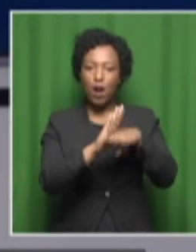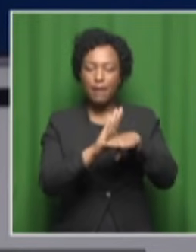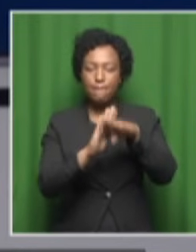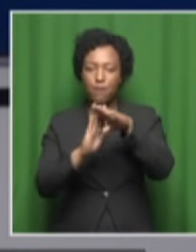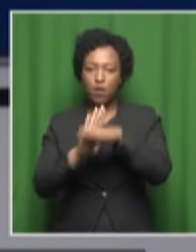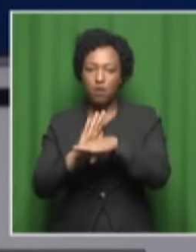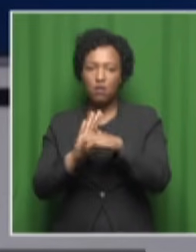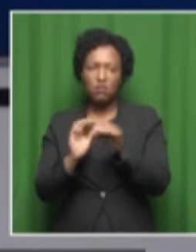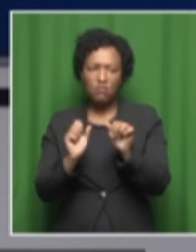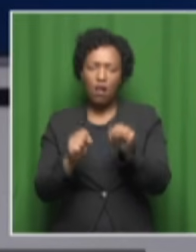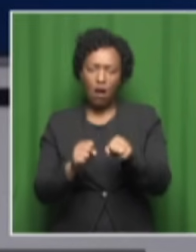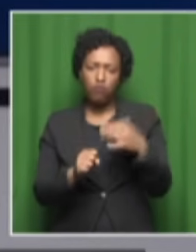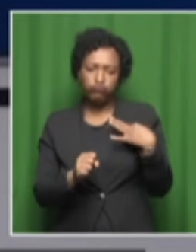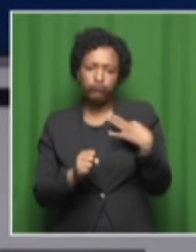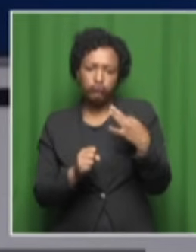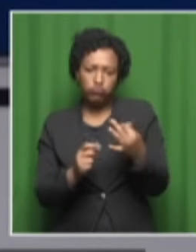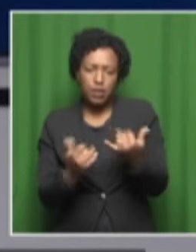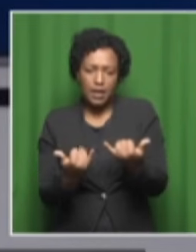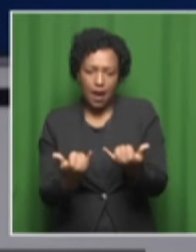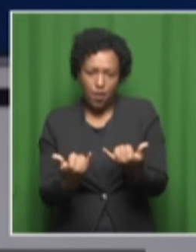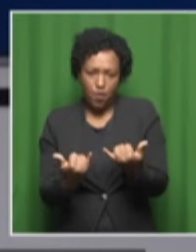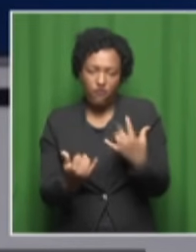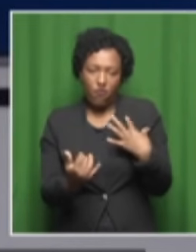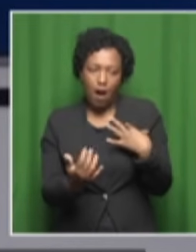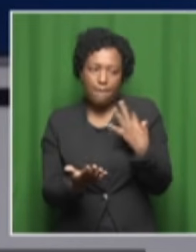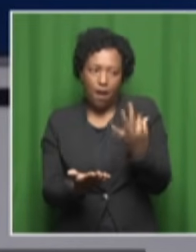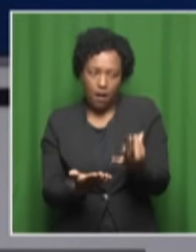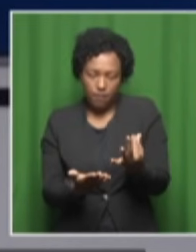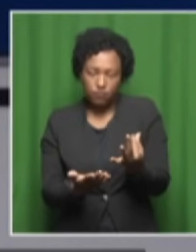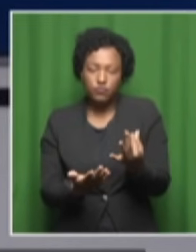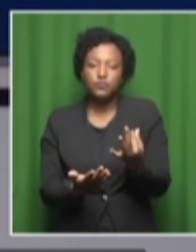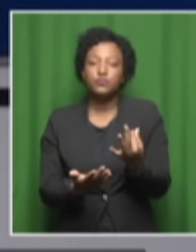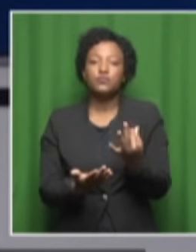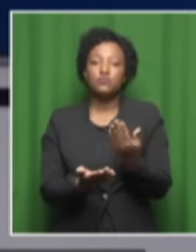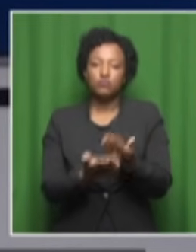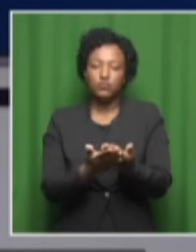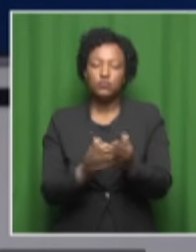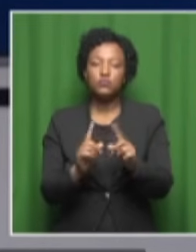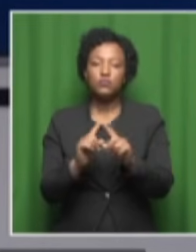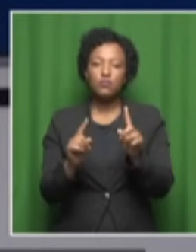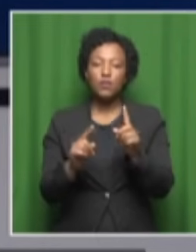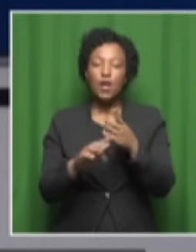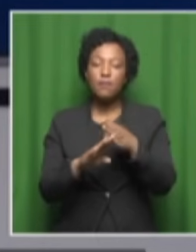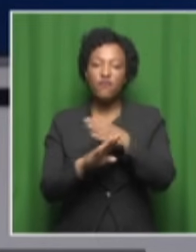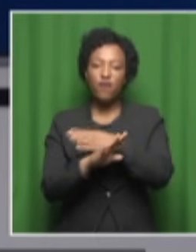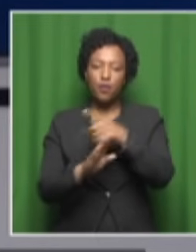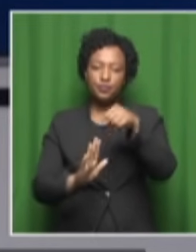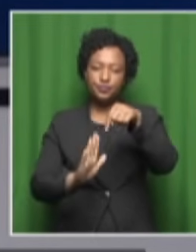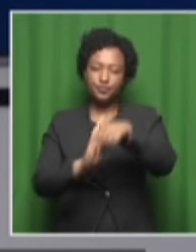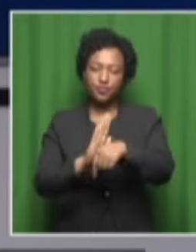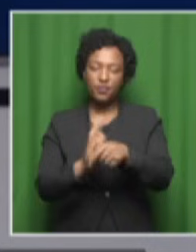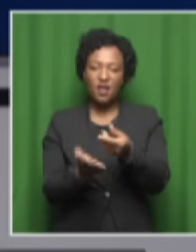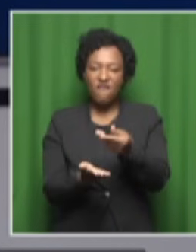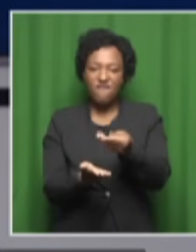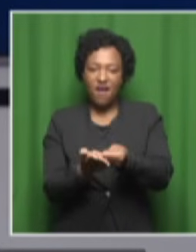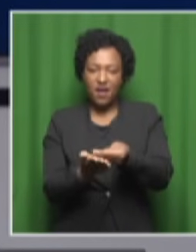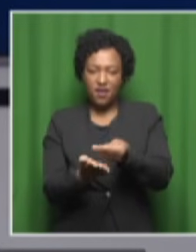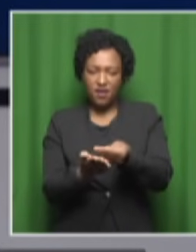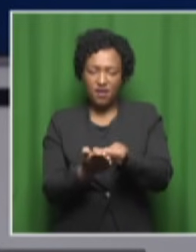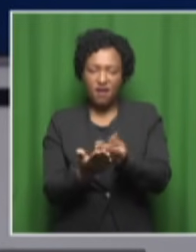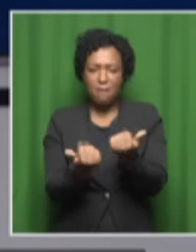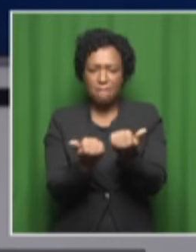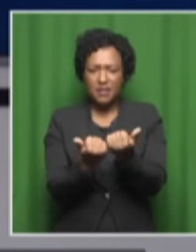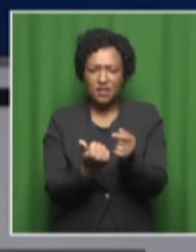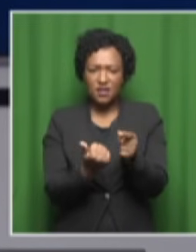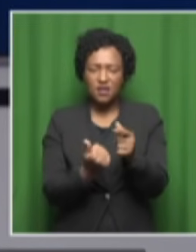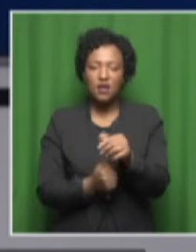allow for applications. But I think also more importantly, you know, before we get to the main issue of the fund, you know, the NSFAS